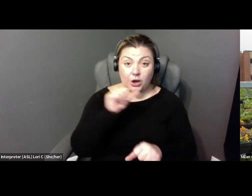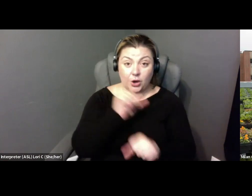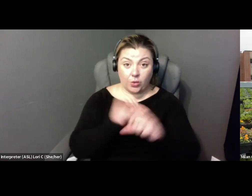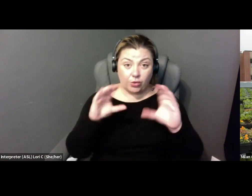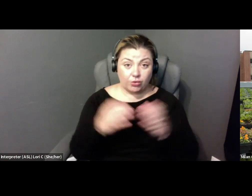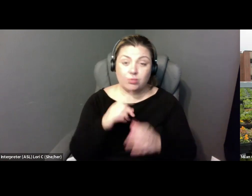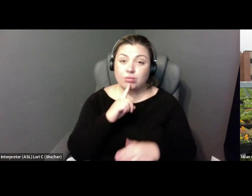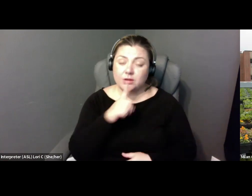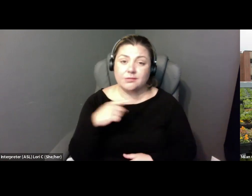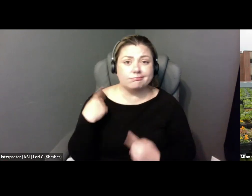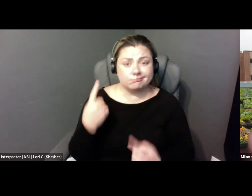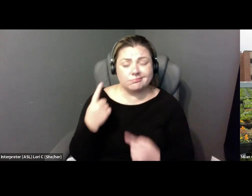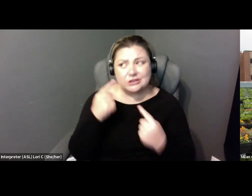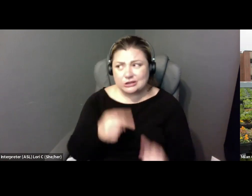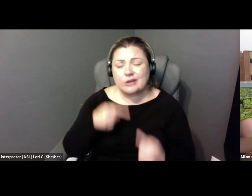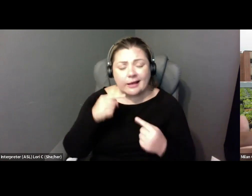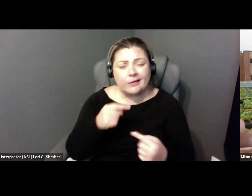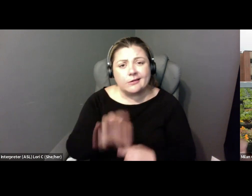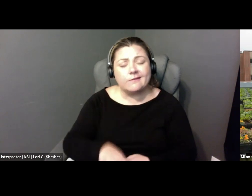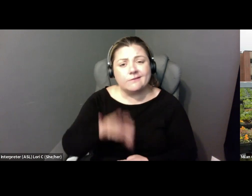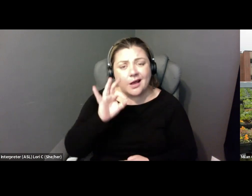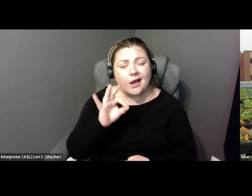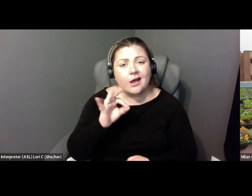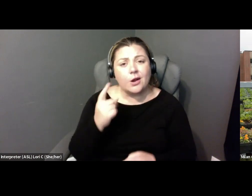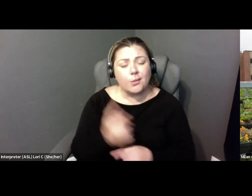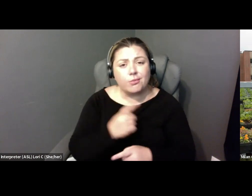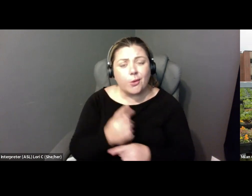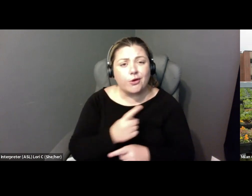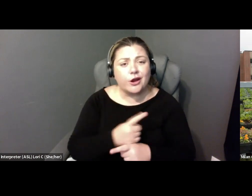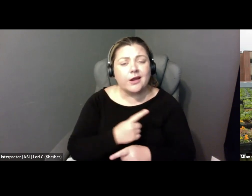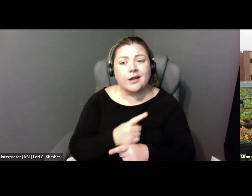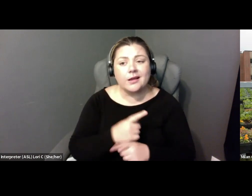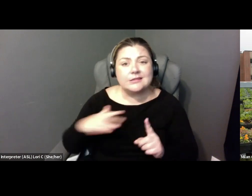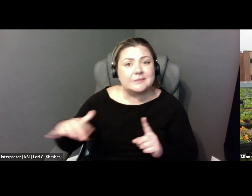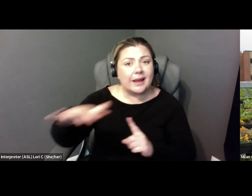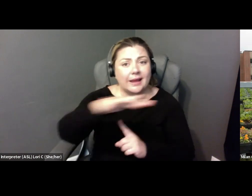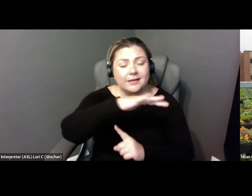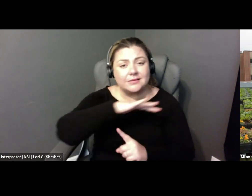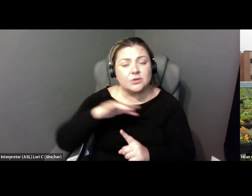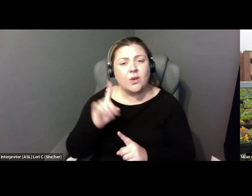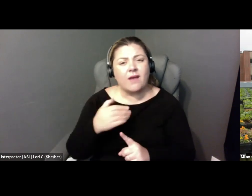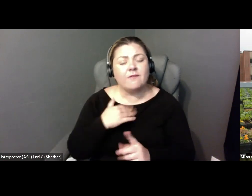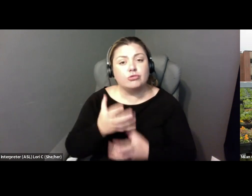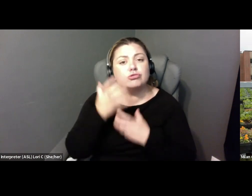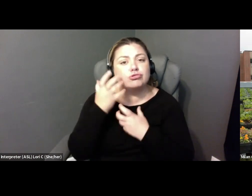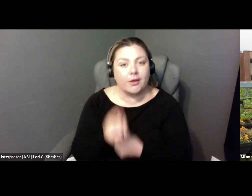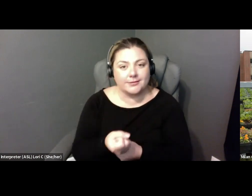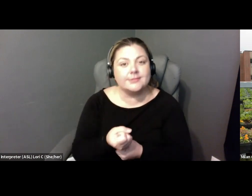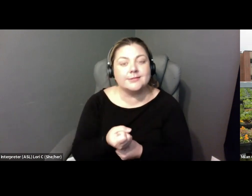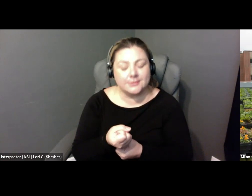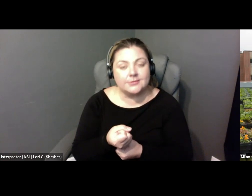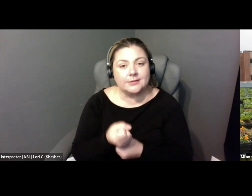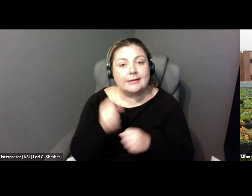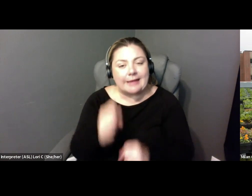to create a space and to build trust in the community. So the community work groups have been going